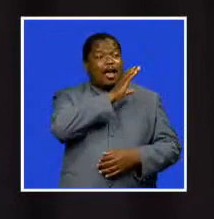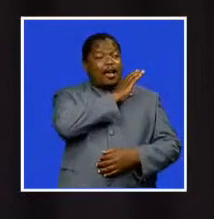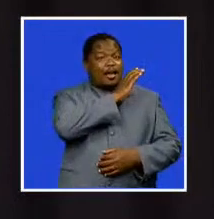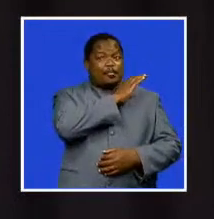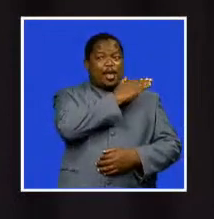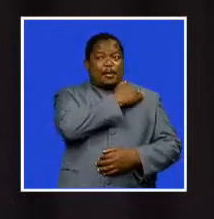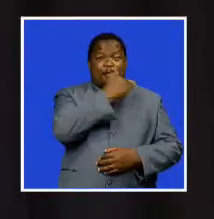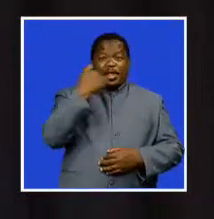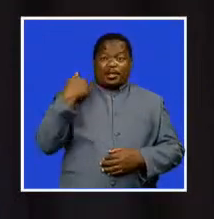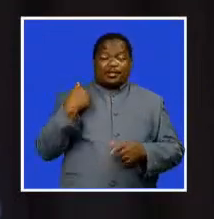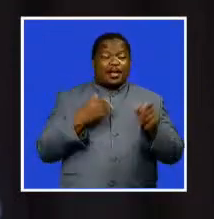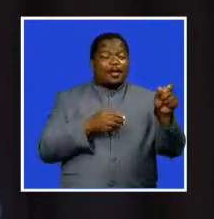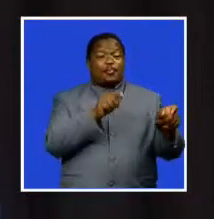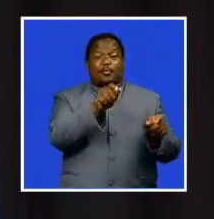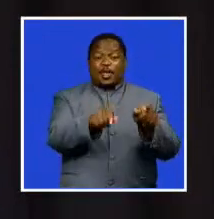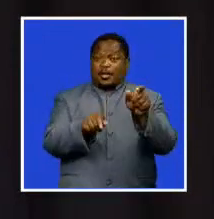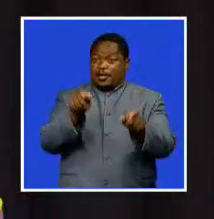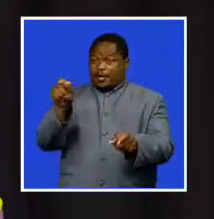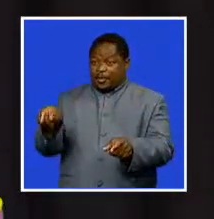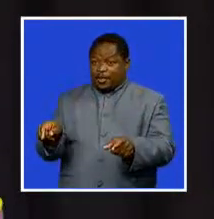labaphethe